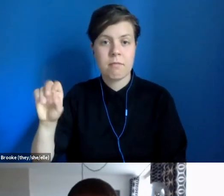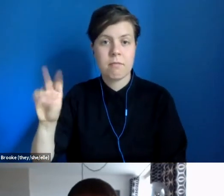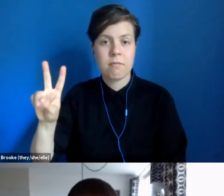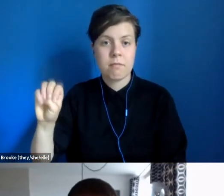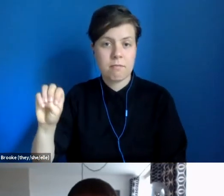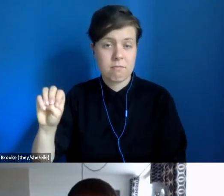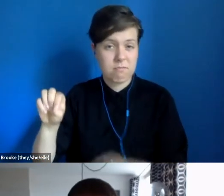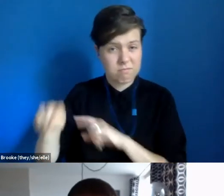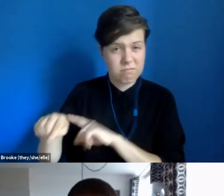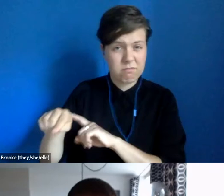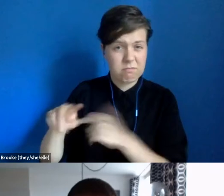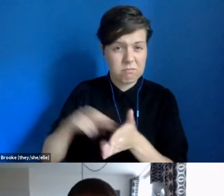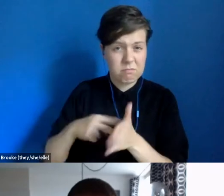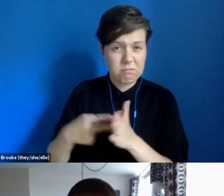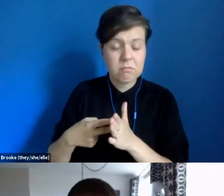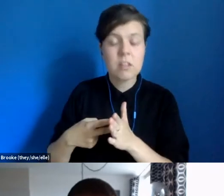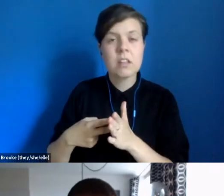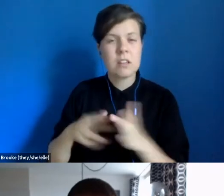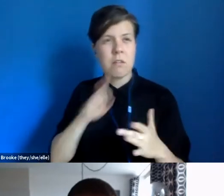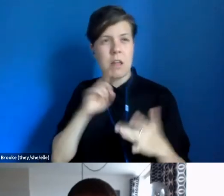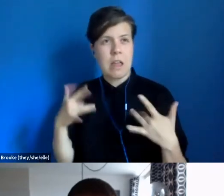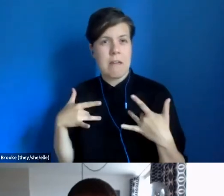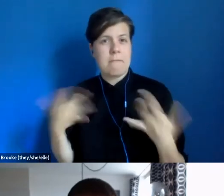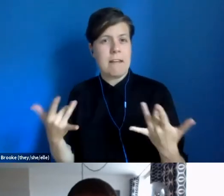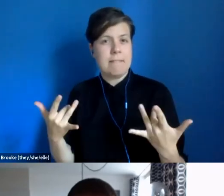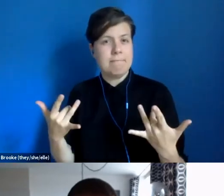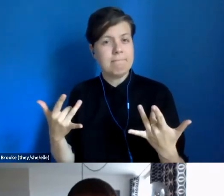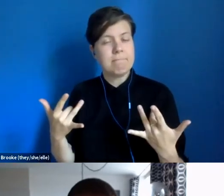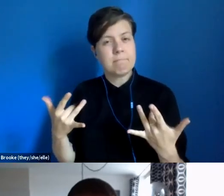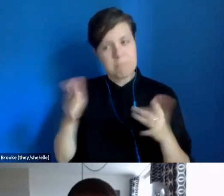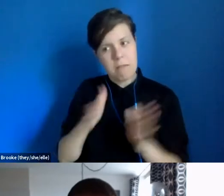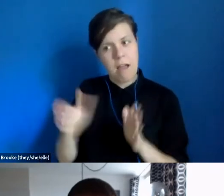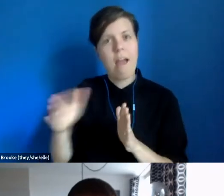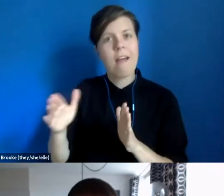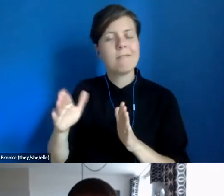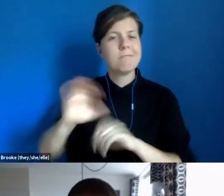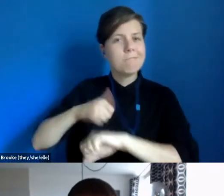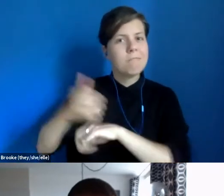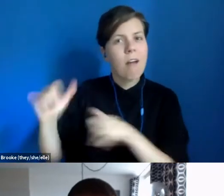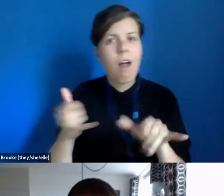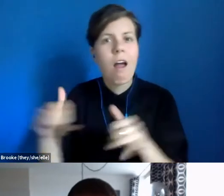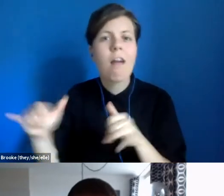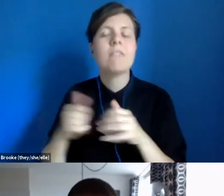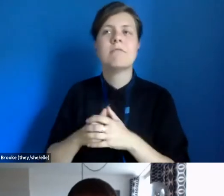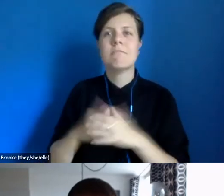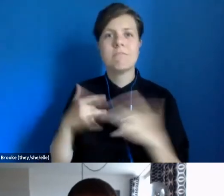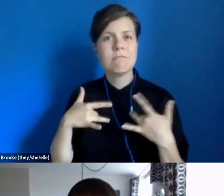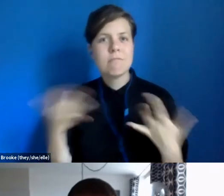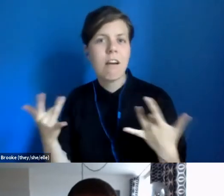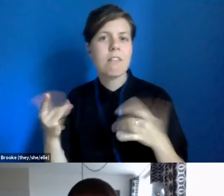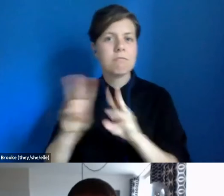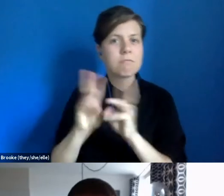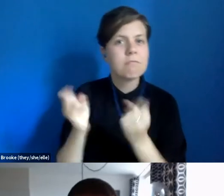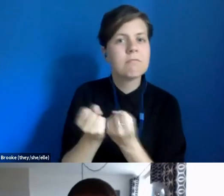a event platform, and we basically put on raves and events and workshops. And we're